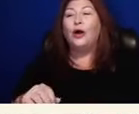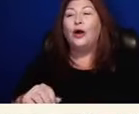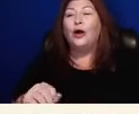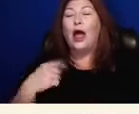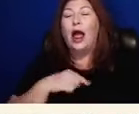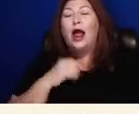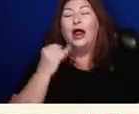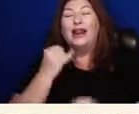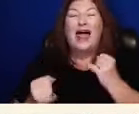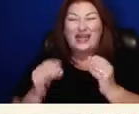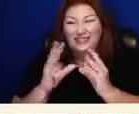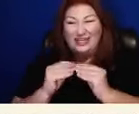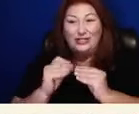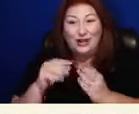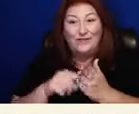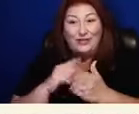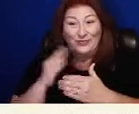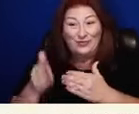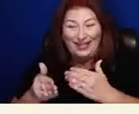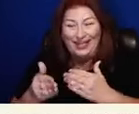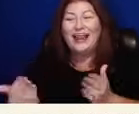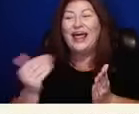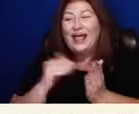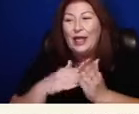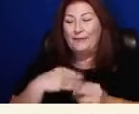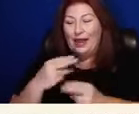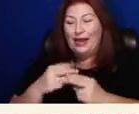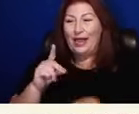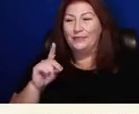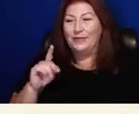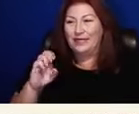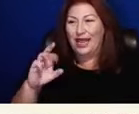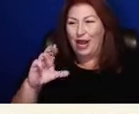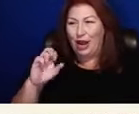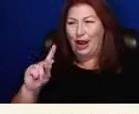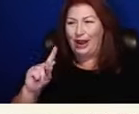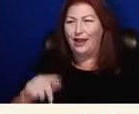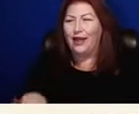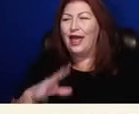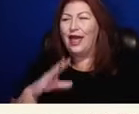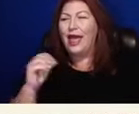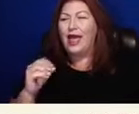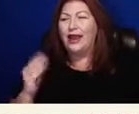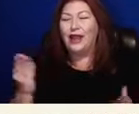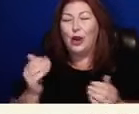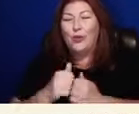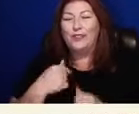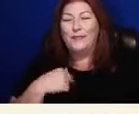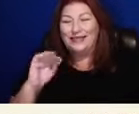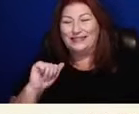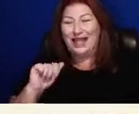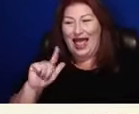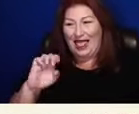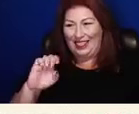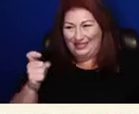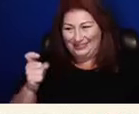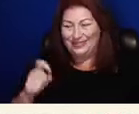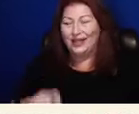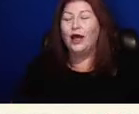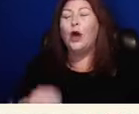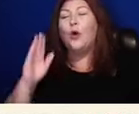of the weekend. Once again, my name is Derek Caraway, and here with me is Alex Gonzalez. We hope you